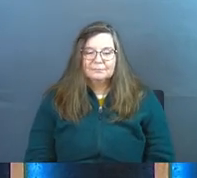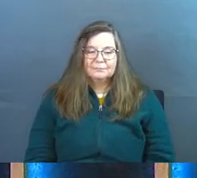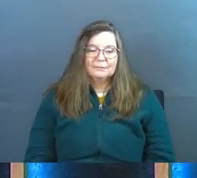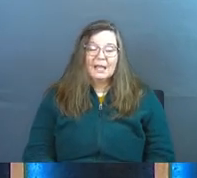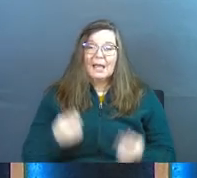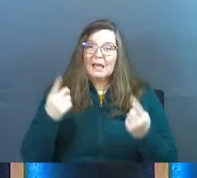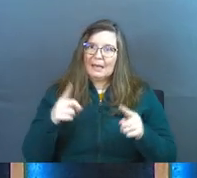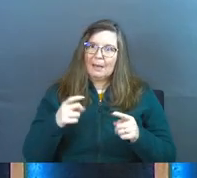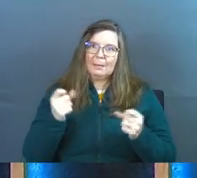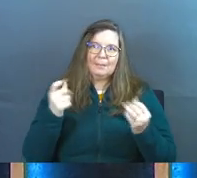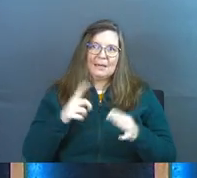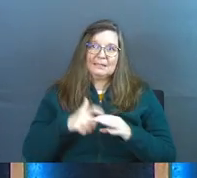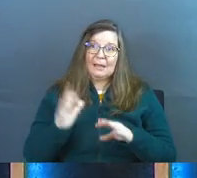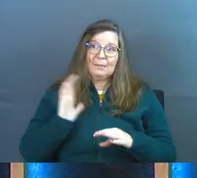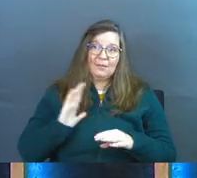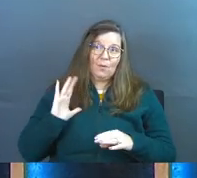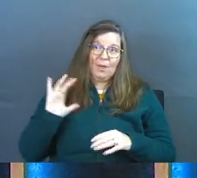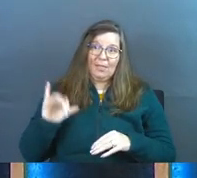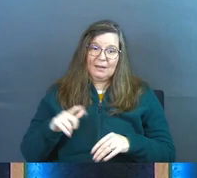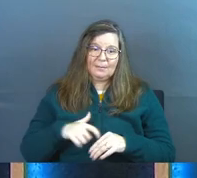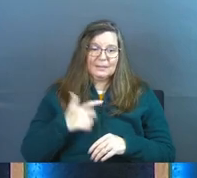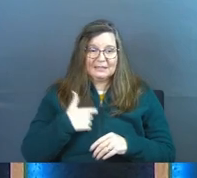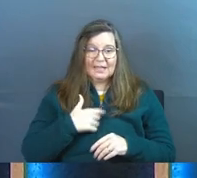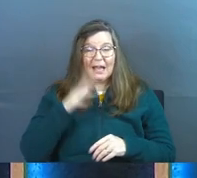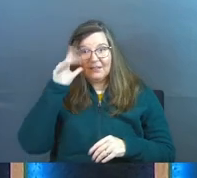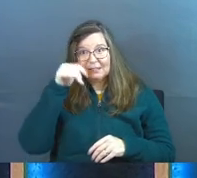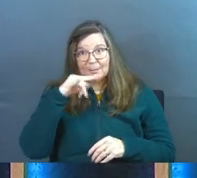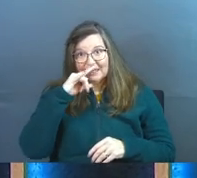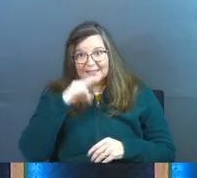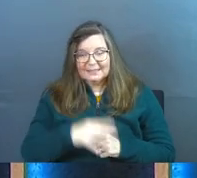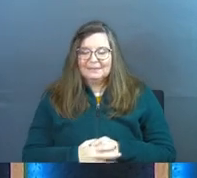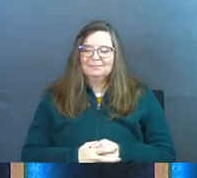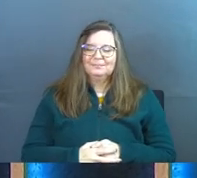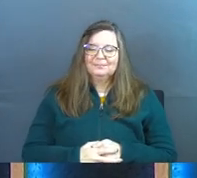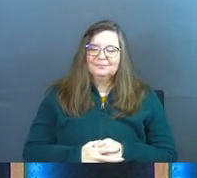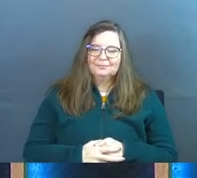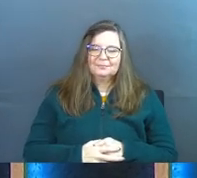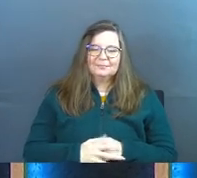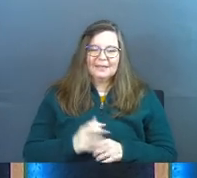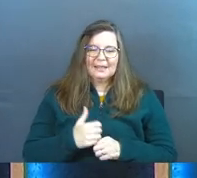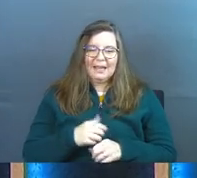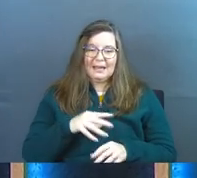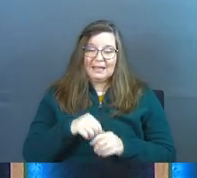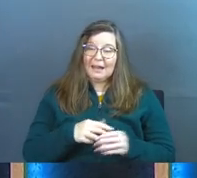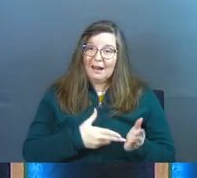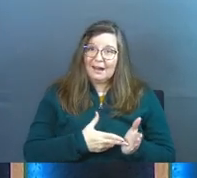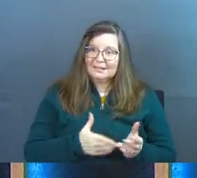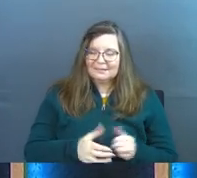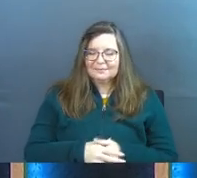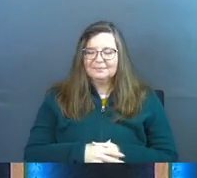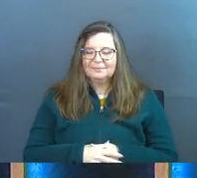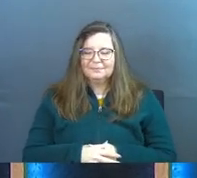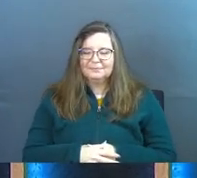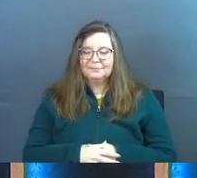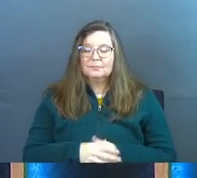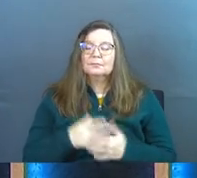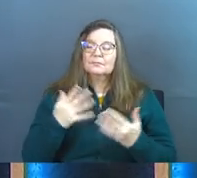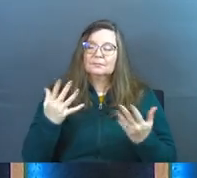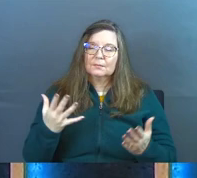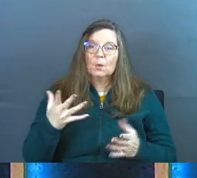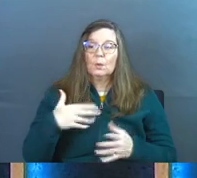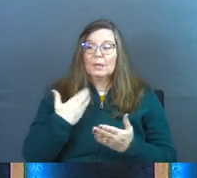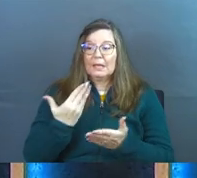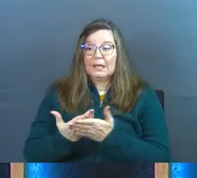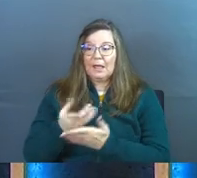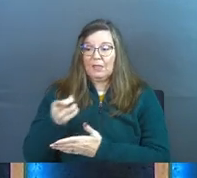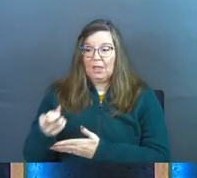And it had happened countless times before that, because I have stubborn kids. They get it honest. So we